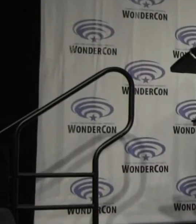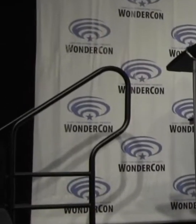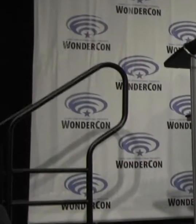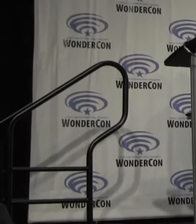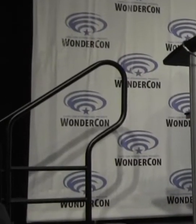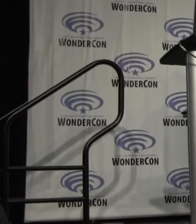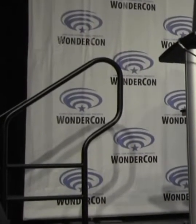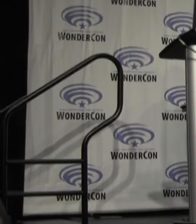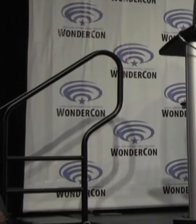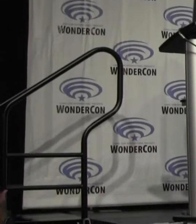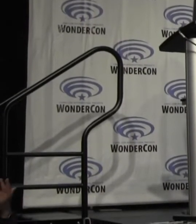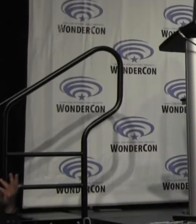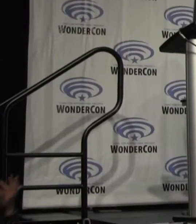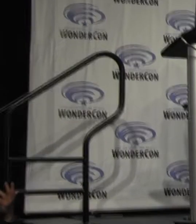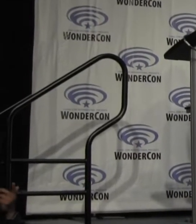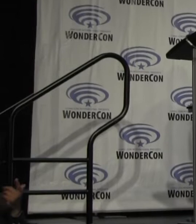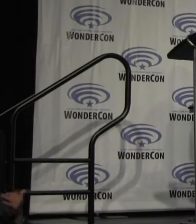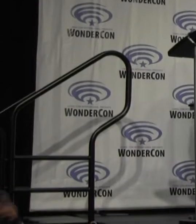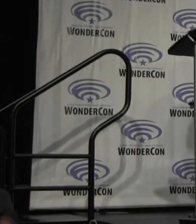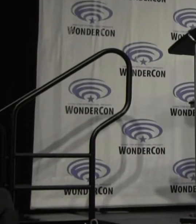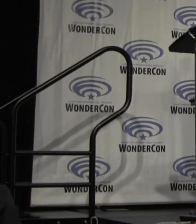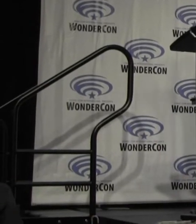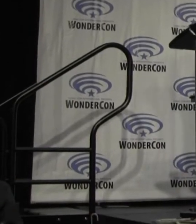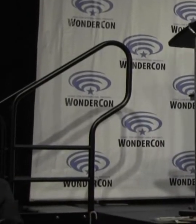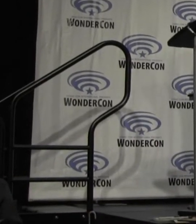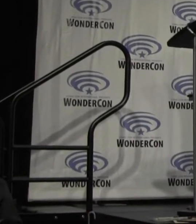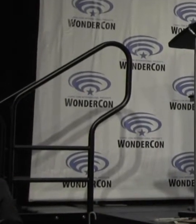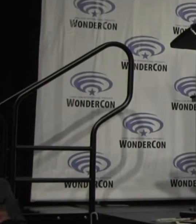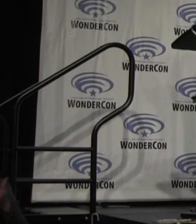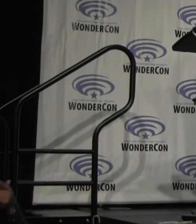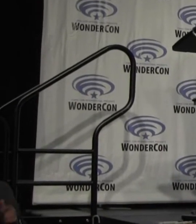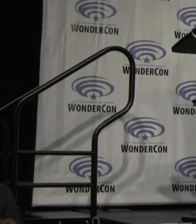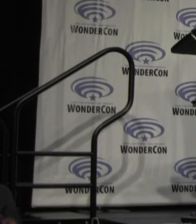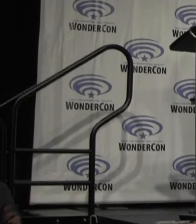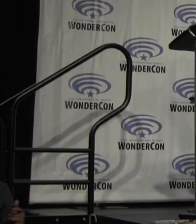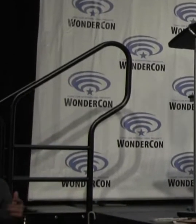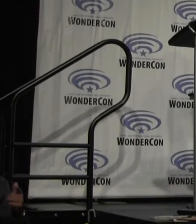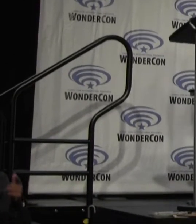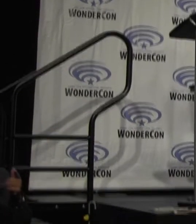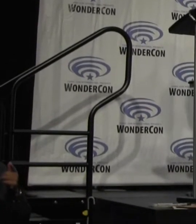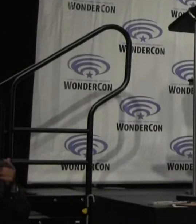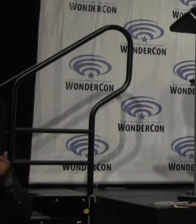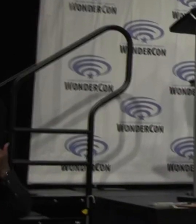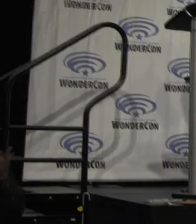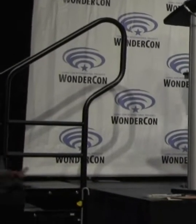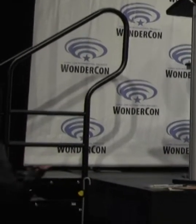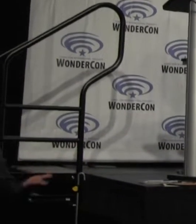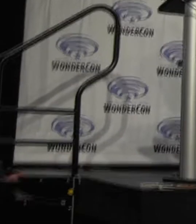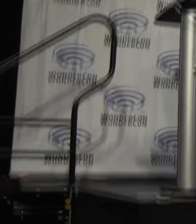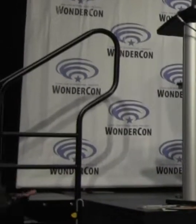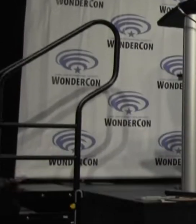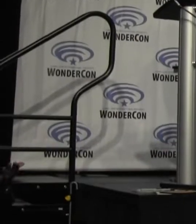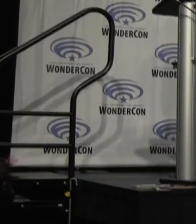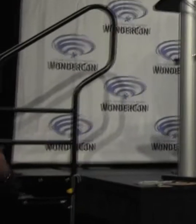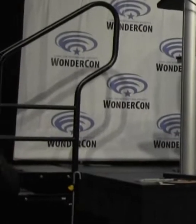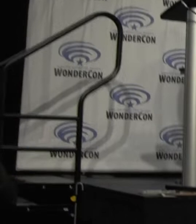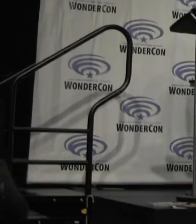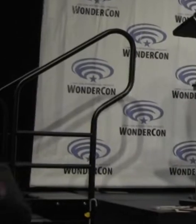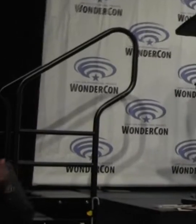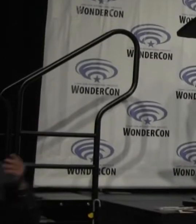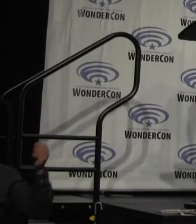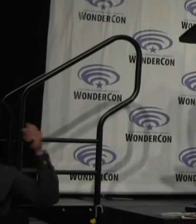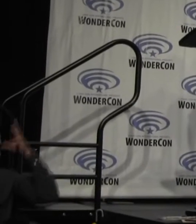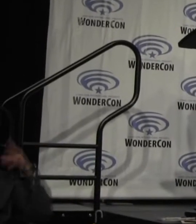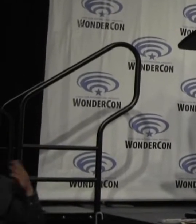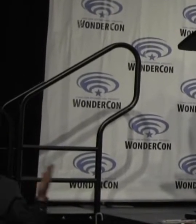Hey, I'd like to start this out by saying thank you to Marijuana for bringing us here and for producing these two lovely